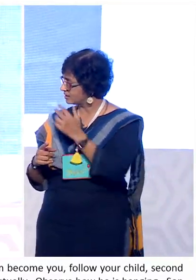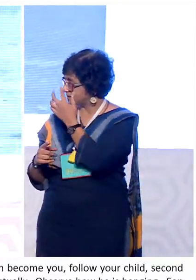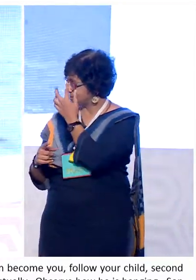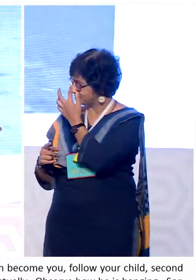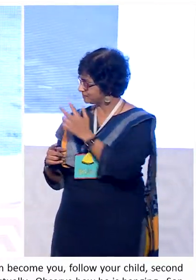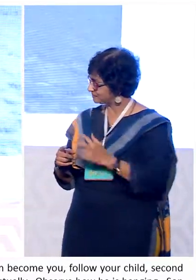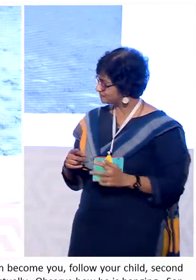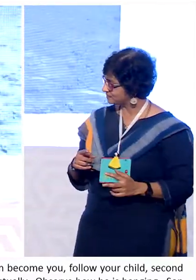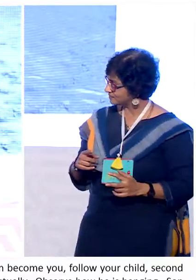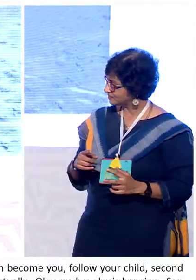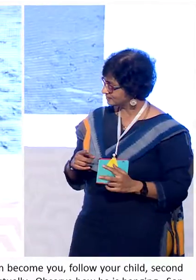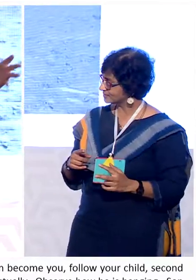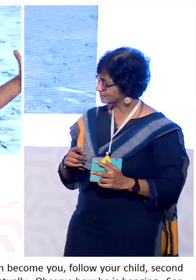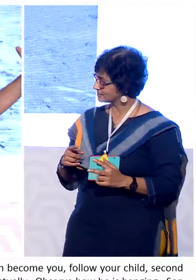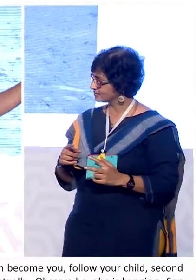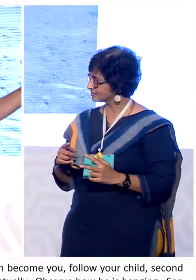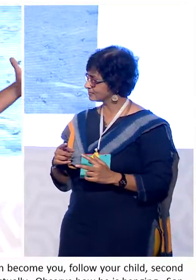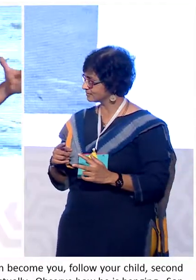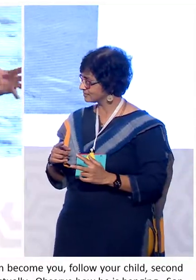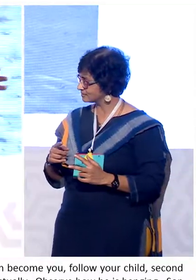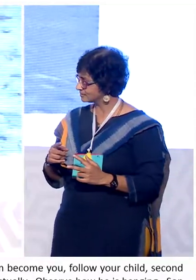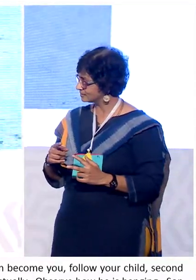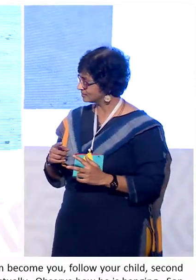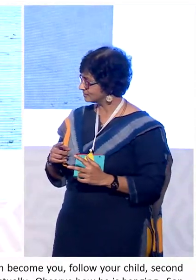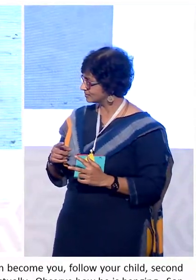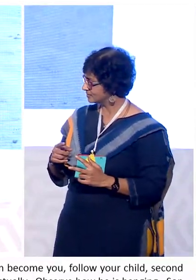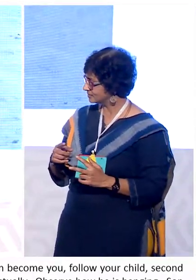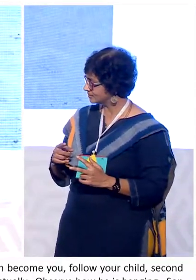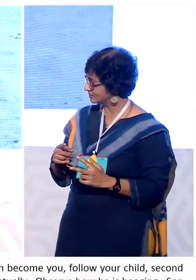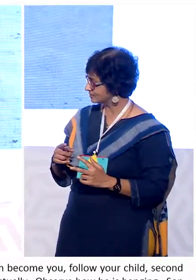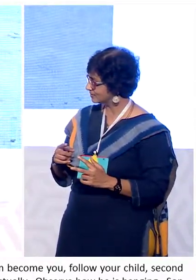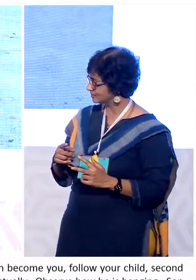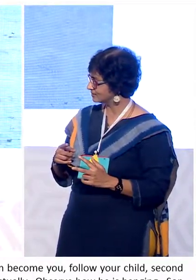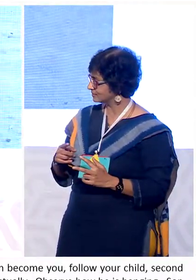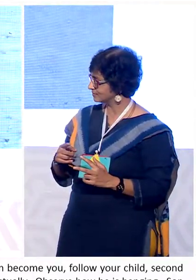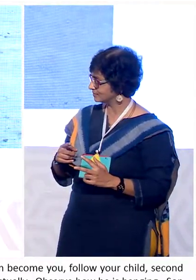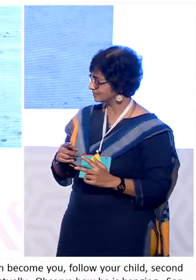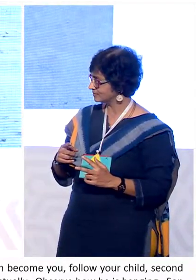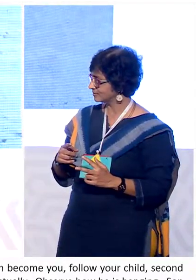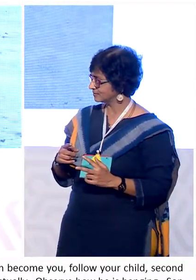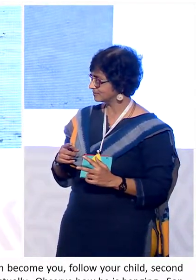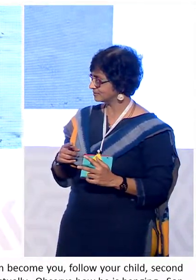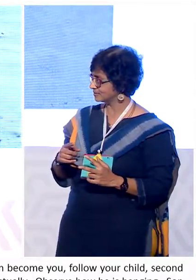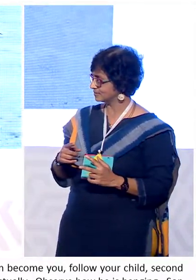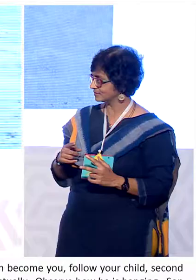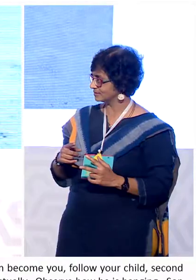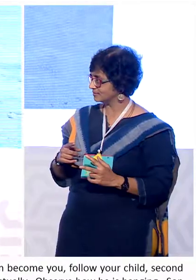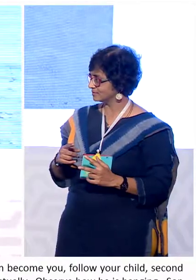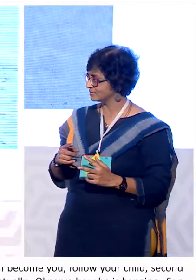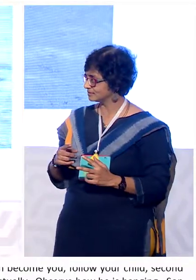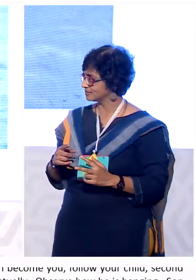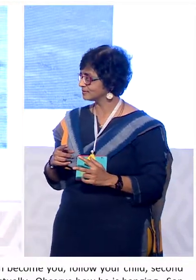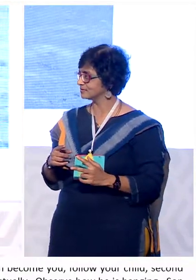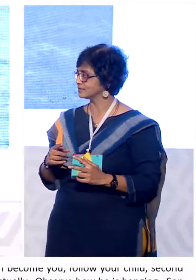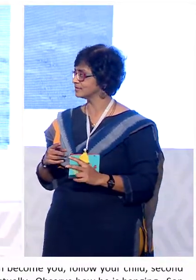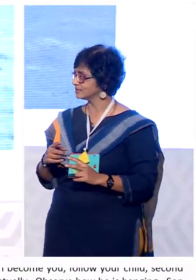and reproduce its hard drive and get better and better and amazing, amazing. But then when you shut it down and put it to sleep and you went back to it, it wasn't maybe working quite as well